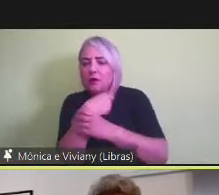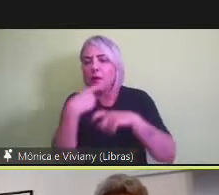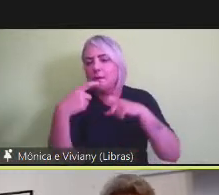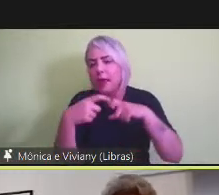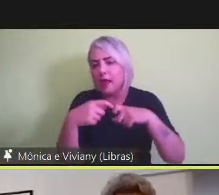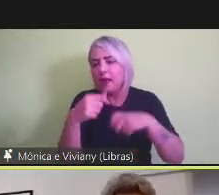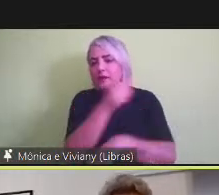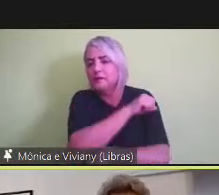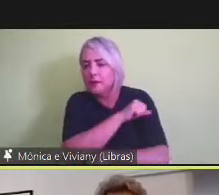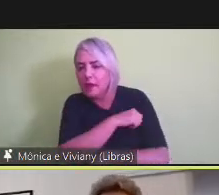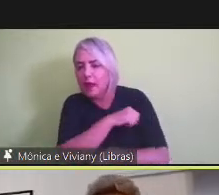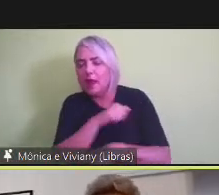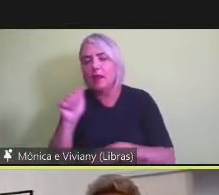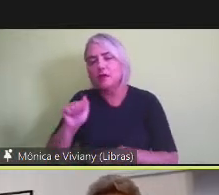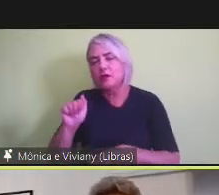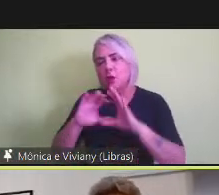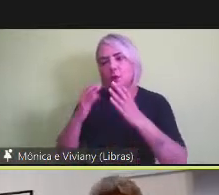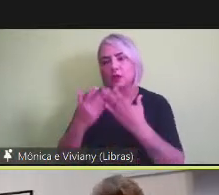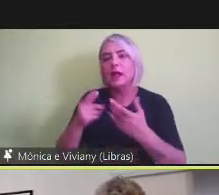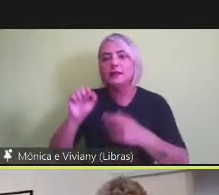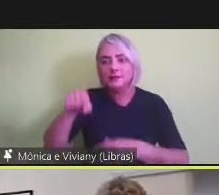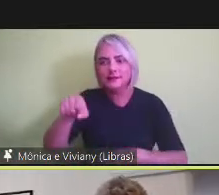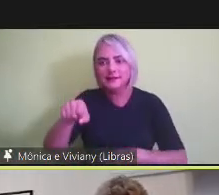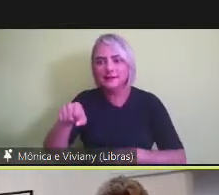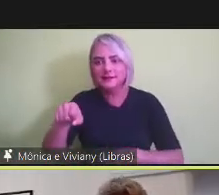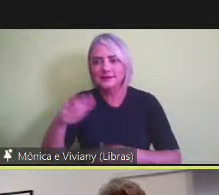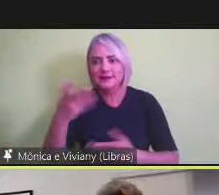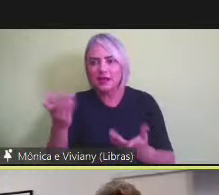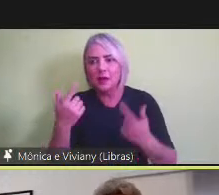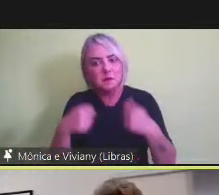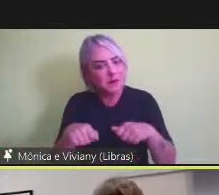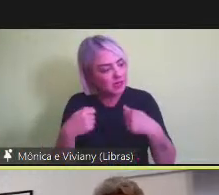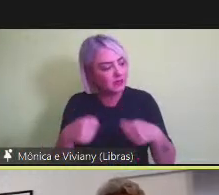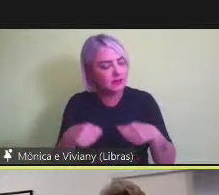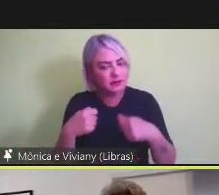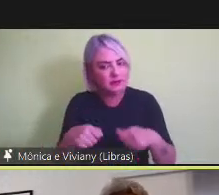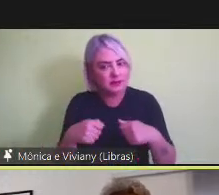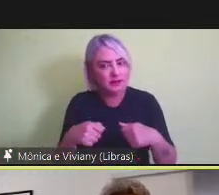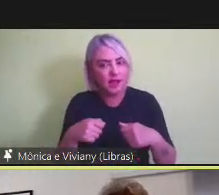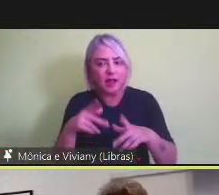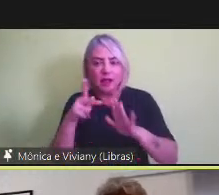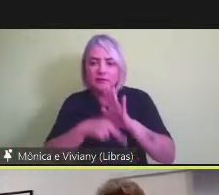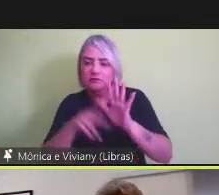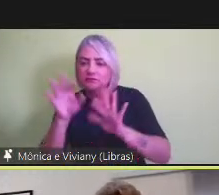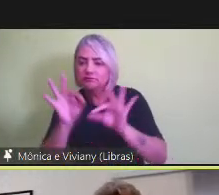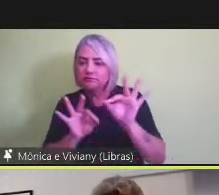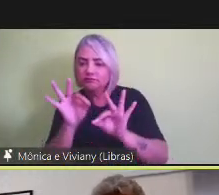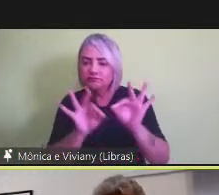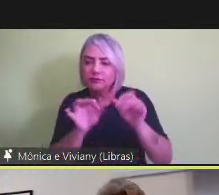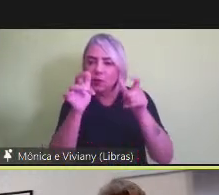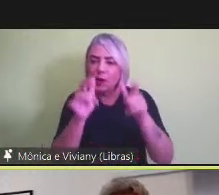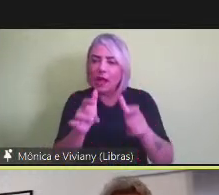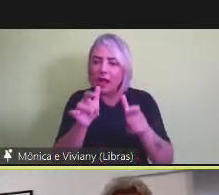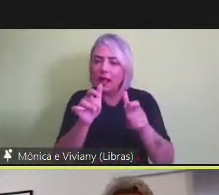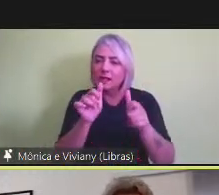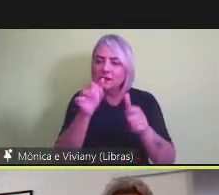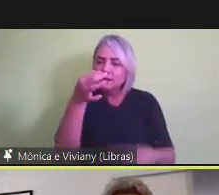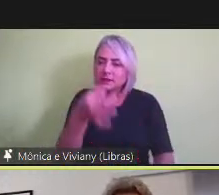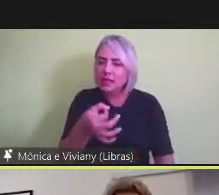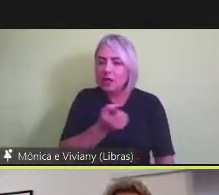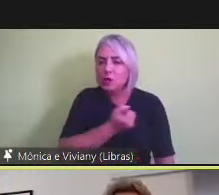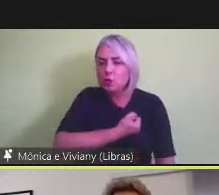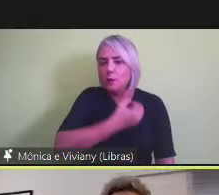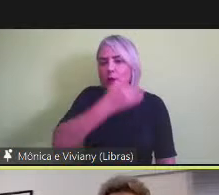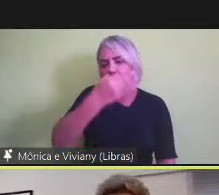physical therapist, a doctor, nurse. Yes, but they also need to be planned in the